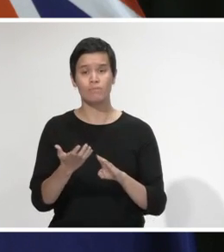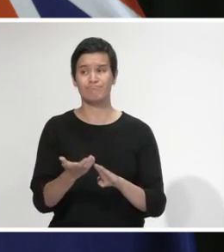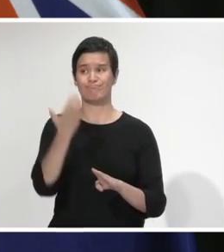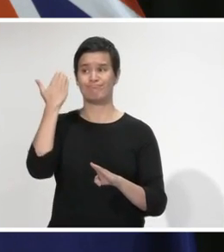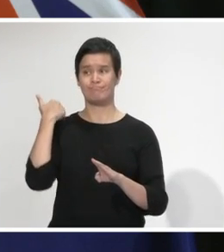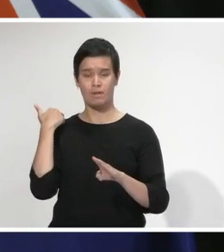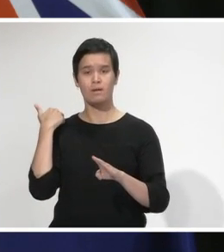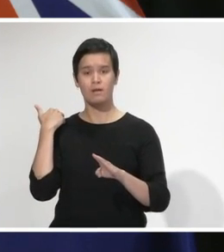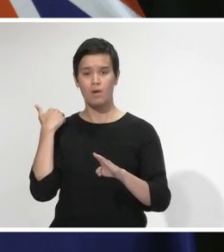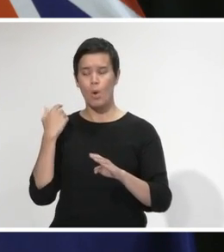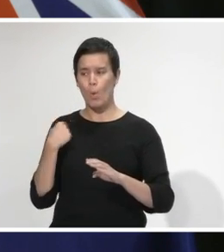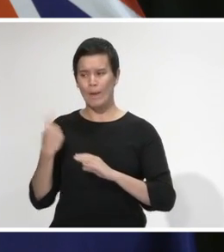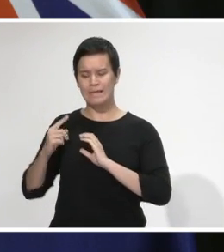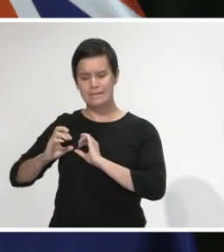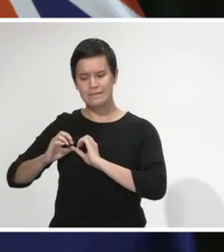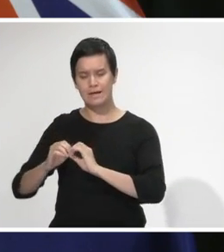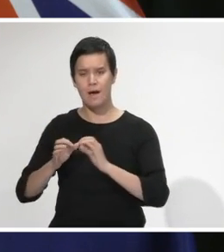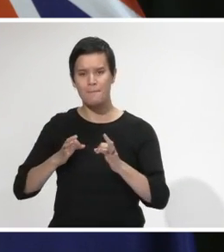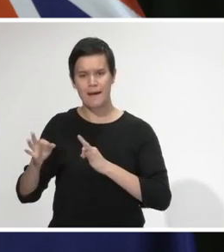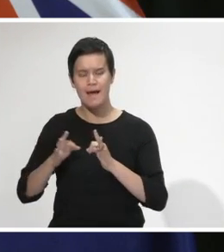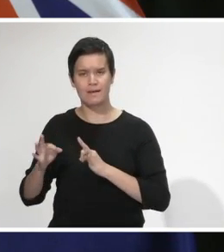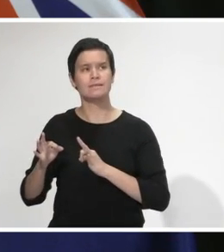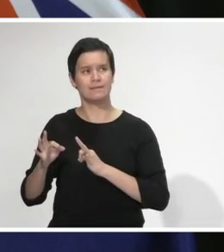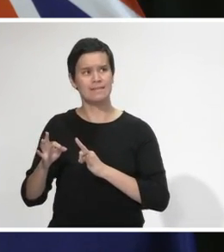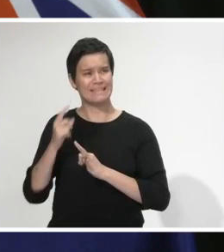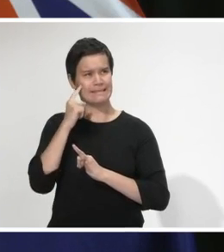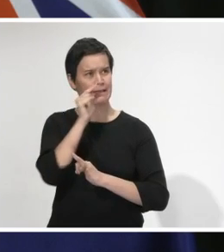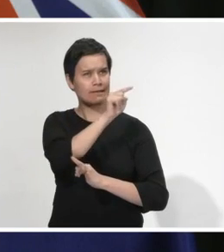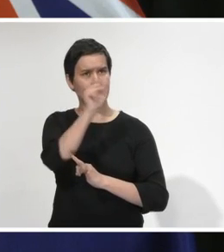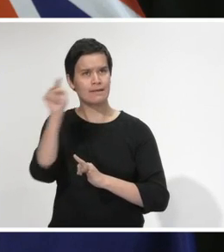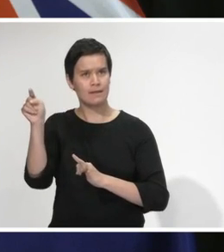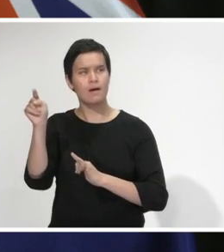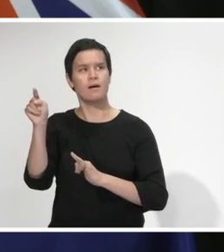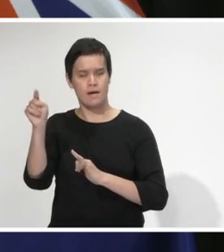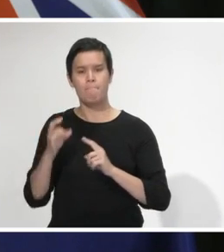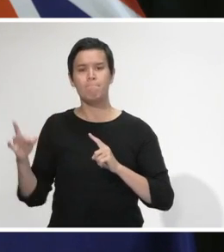the presentation of this infection globally to work closely